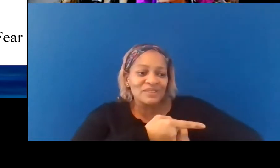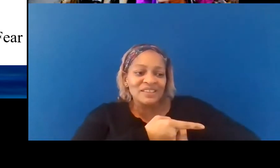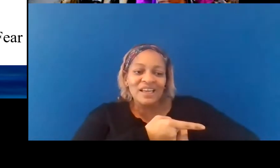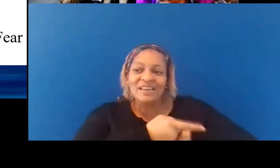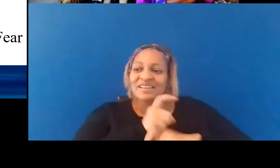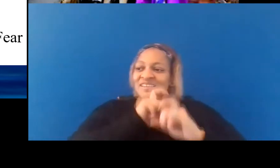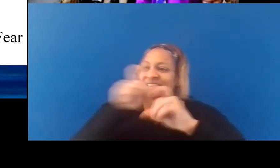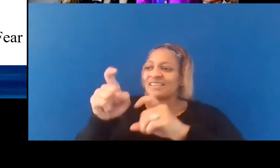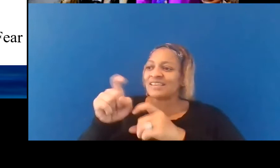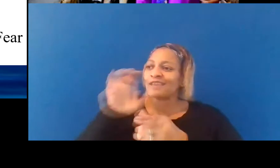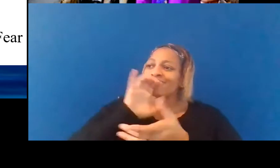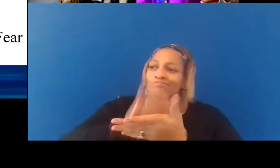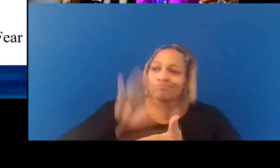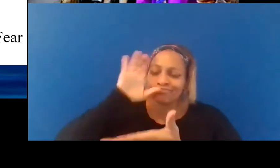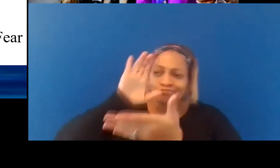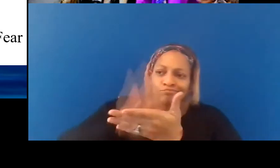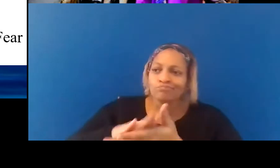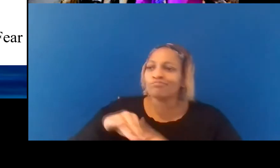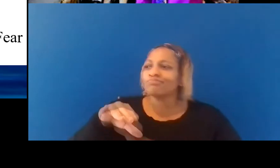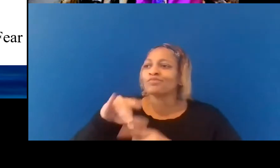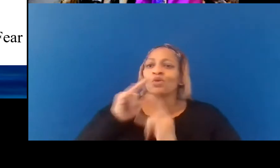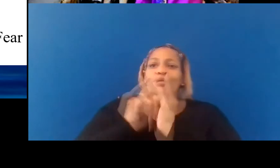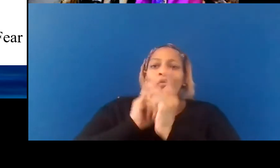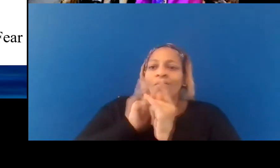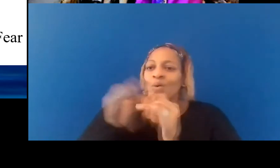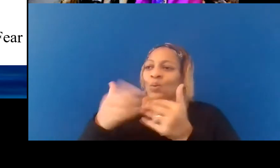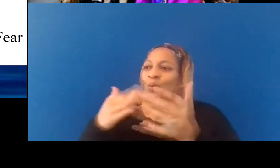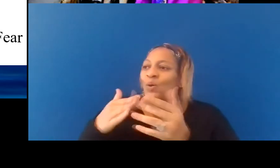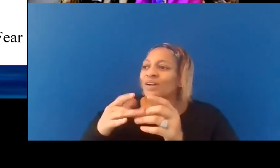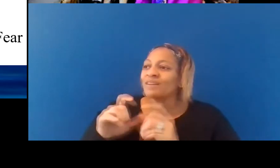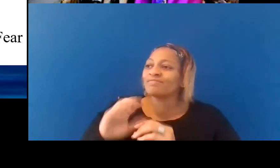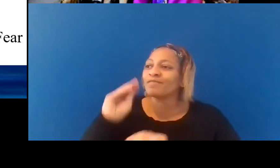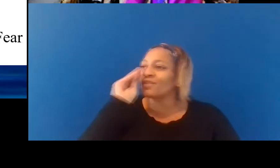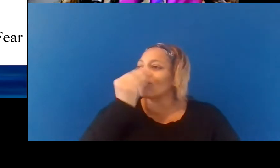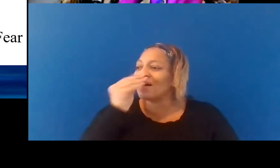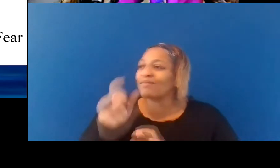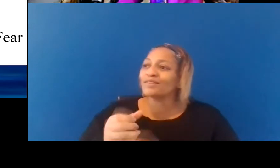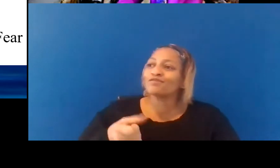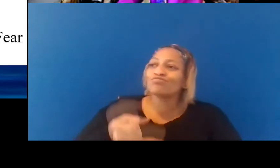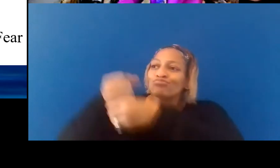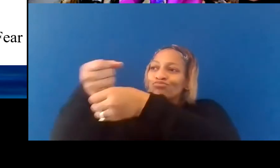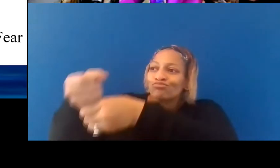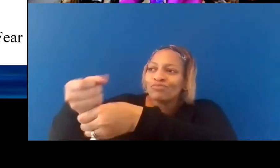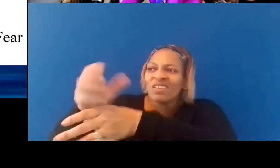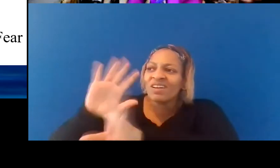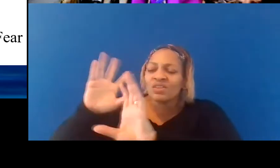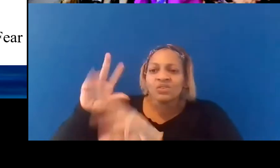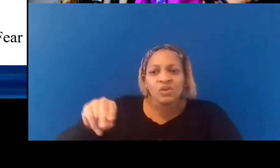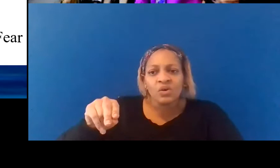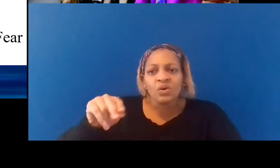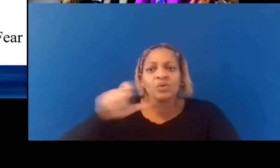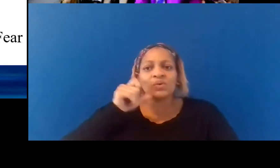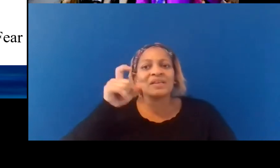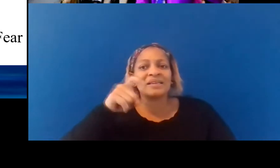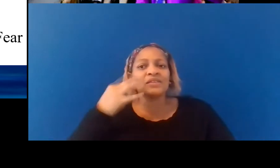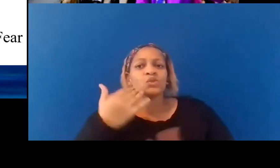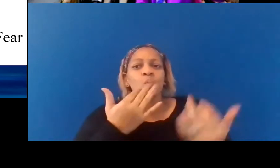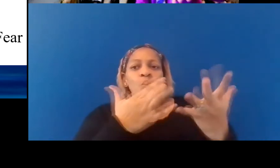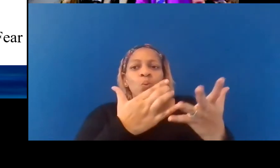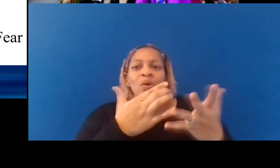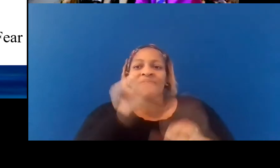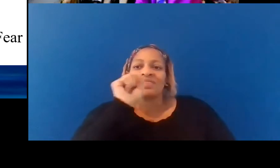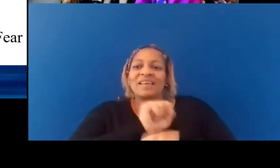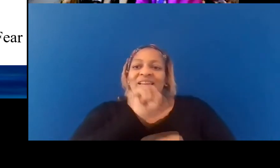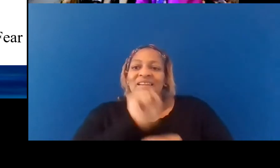flowers. You don't need to wait for somebody's birthday to say Happy Labor Day, right? You don't have to wait. That's an inside